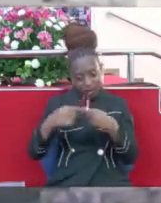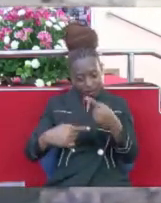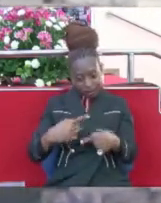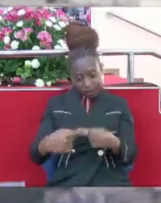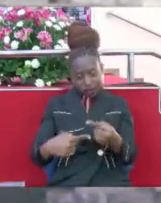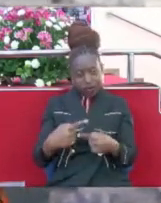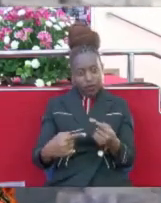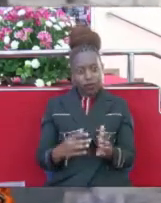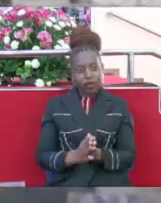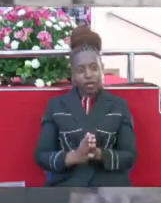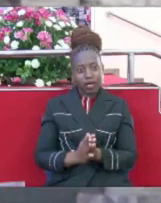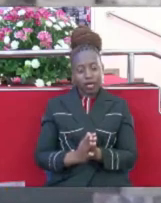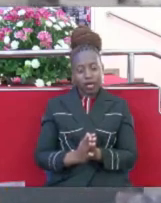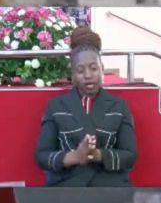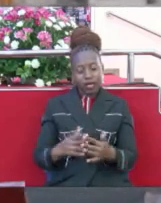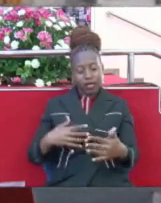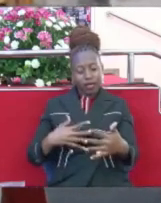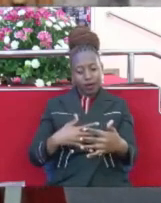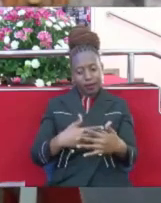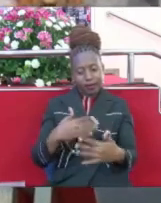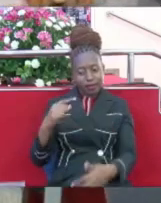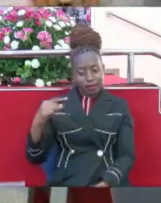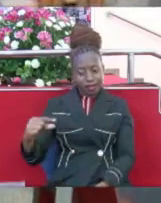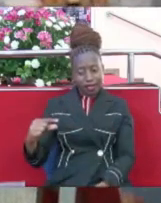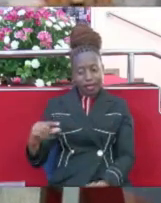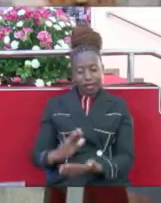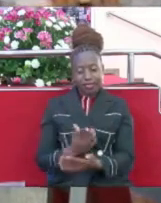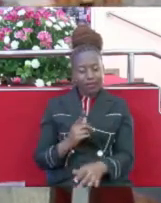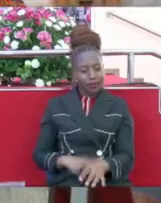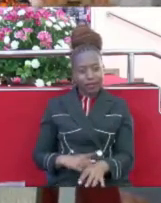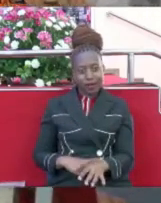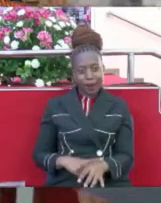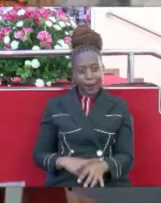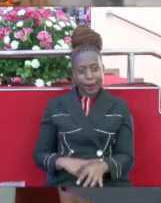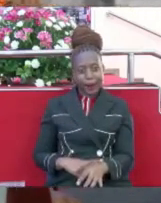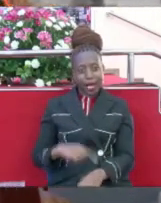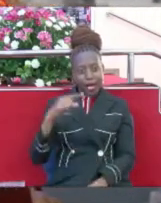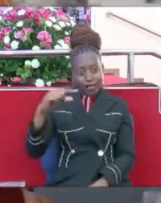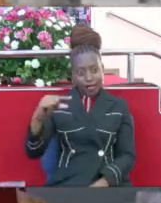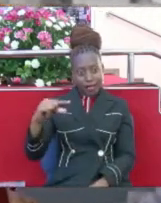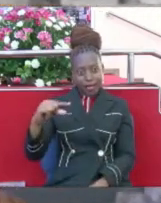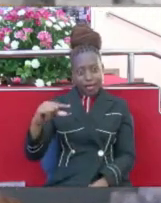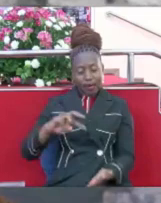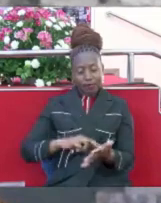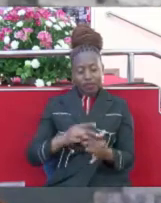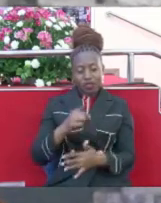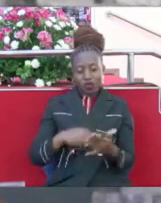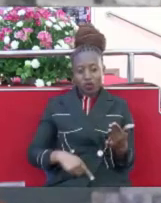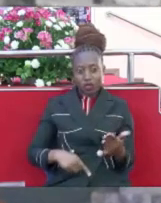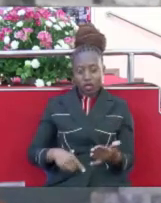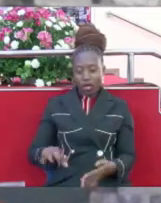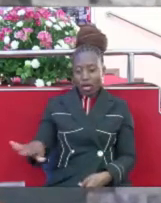at Gilgal at some point. Walifika pale Gilgal kwa wakati fulani. And Gilgal, na pale Gilgal, is a place of transformation. Ni pahali